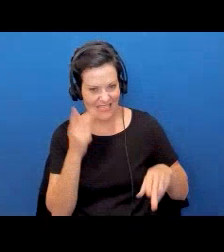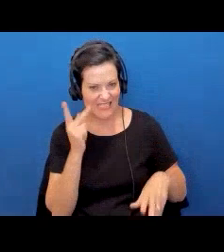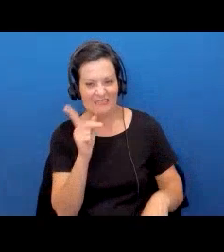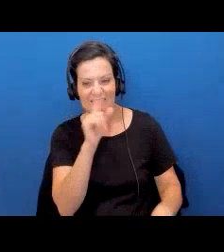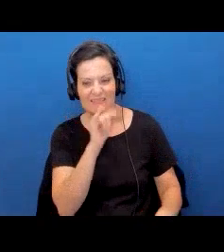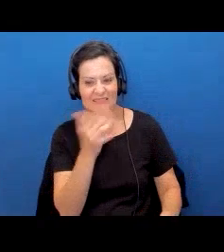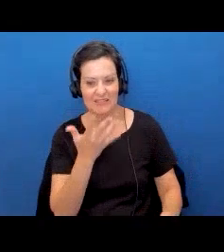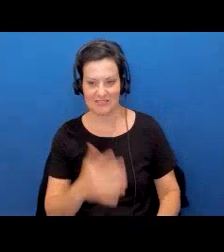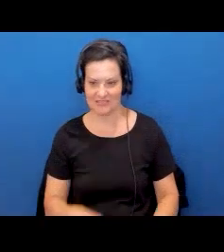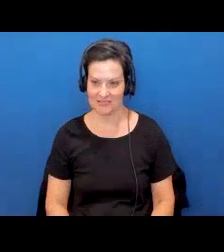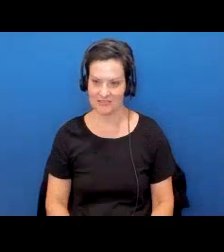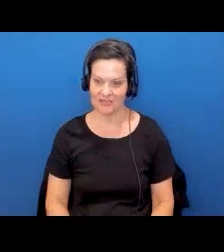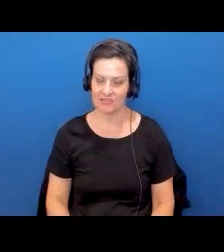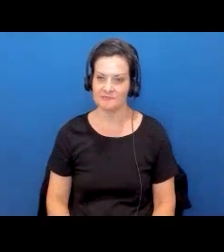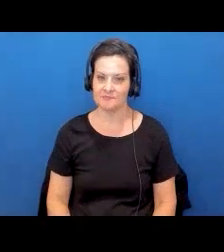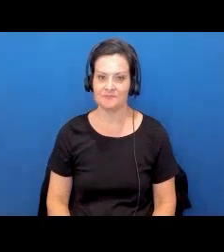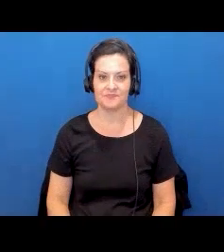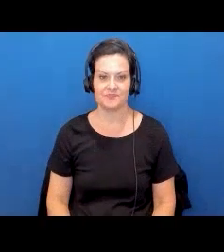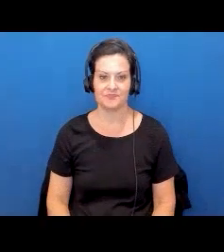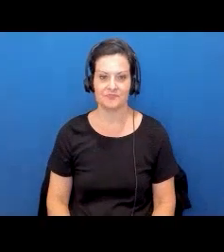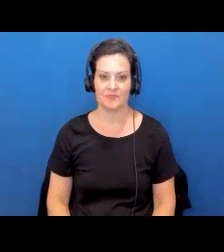like.